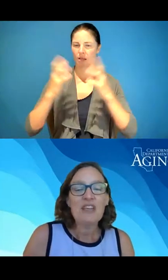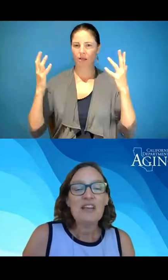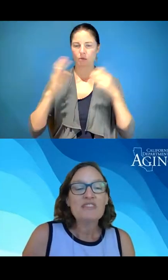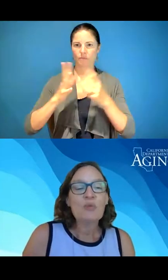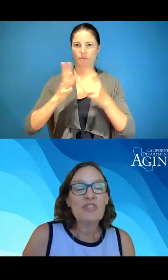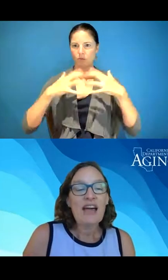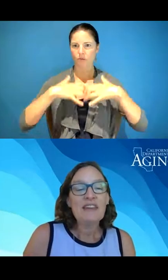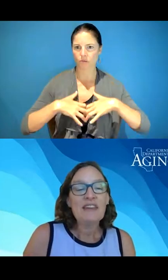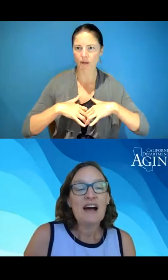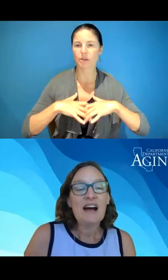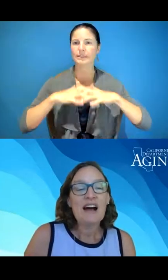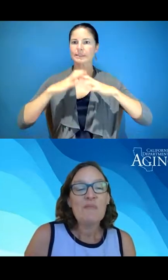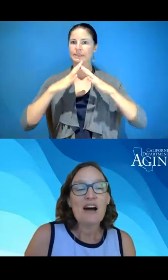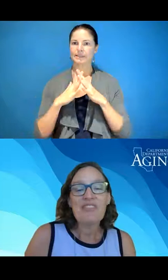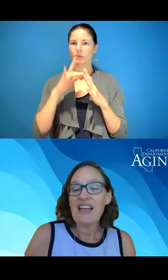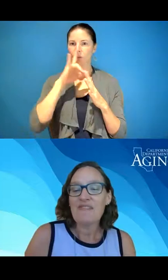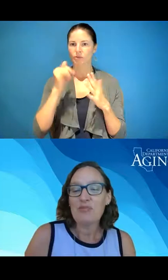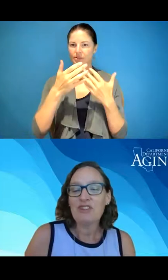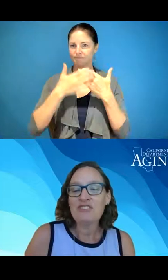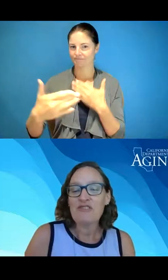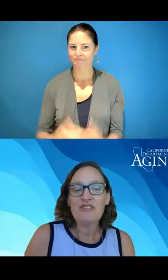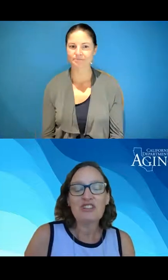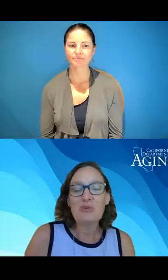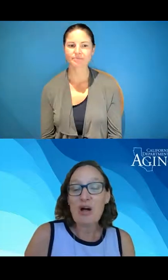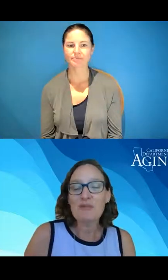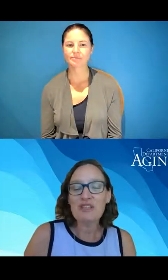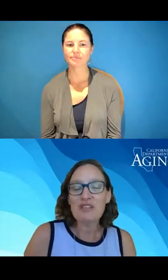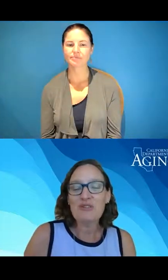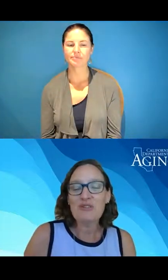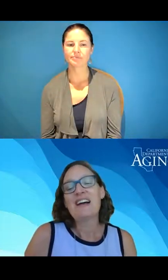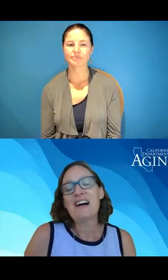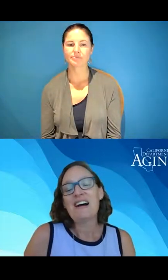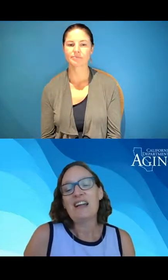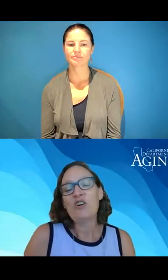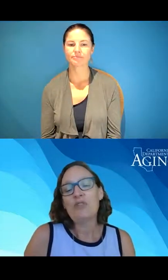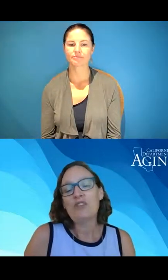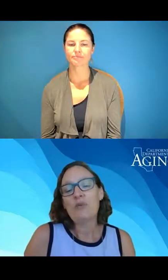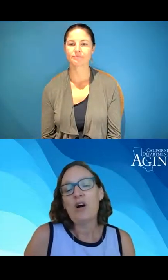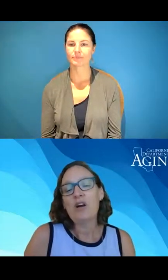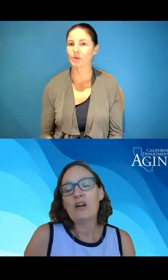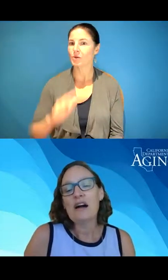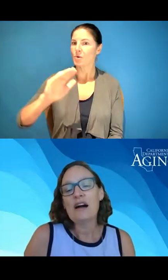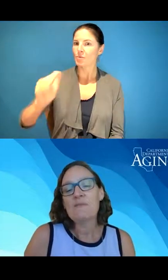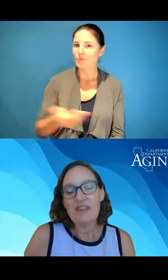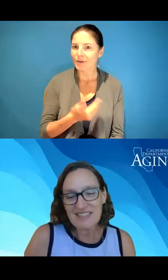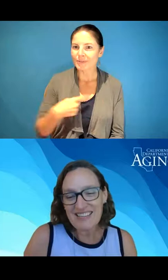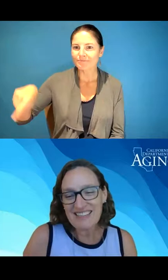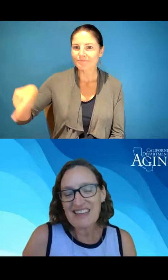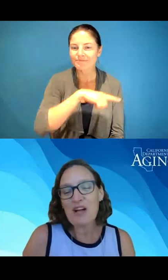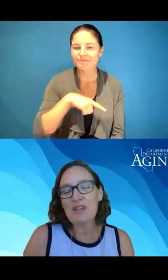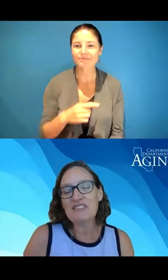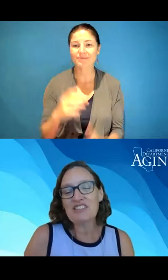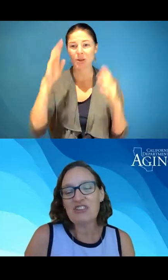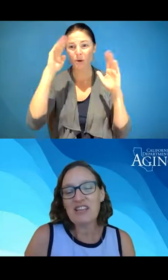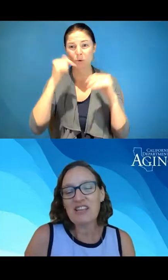front. So with that, I think I have the privilege of officially welcoming you. I hope that you are vaccinated